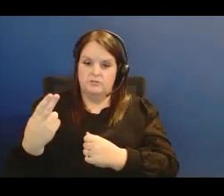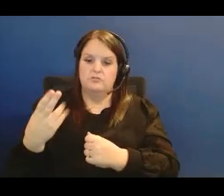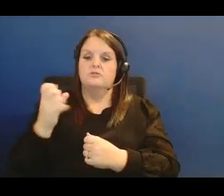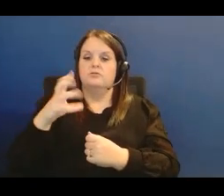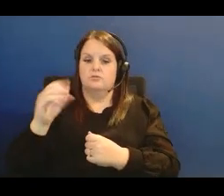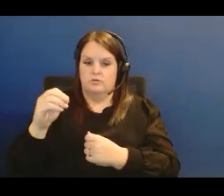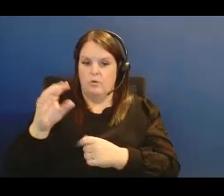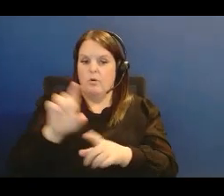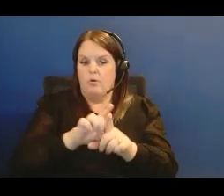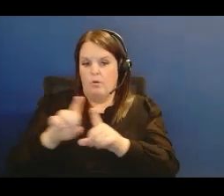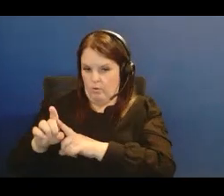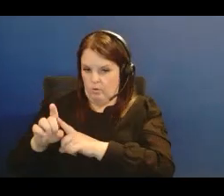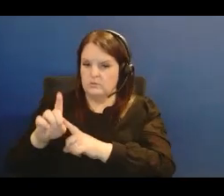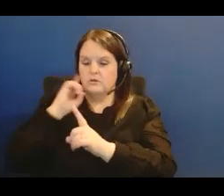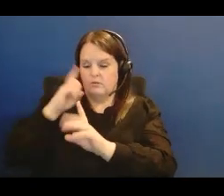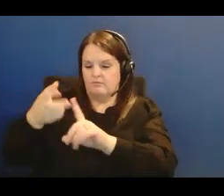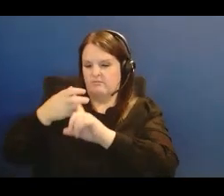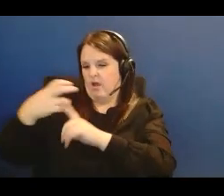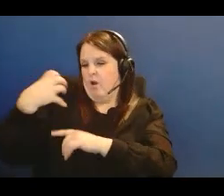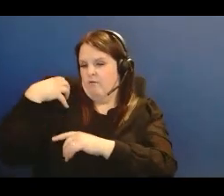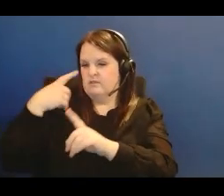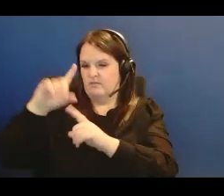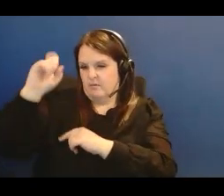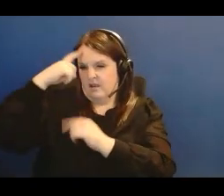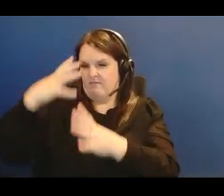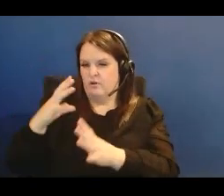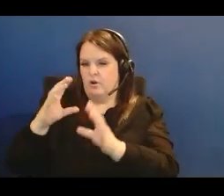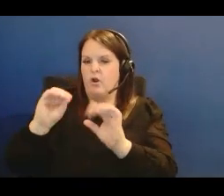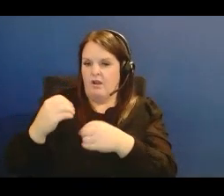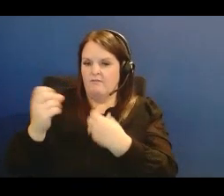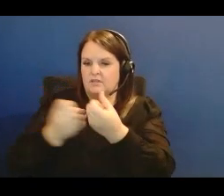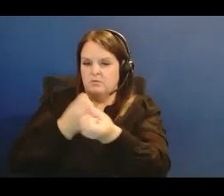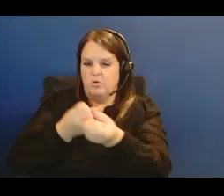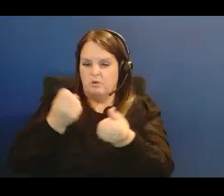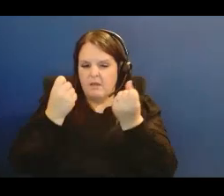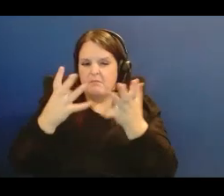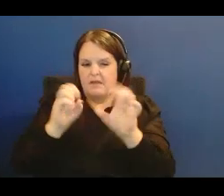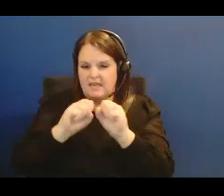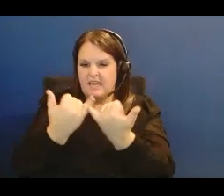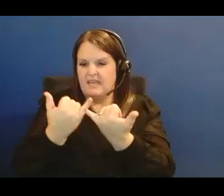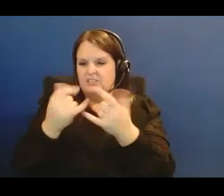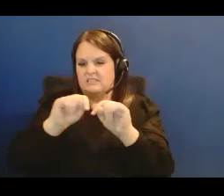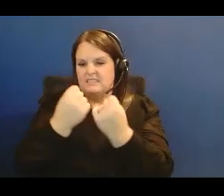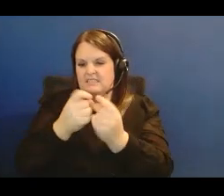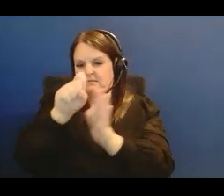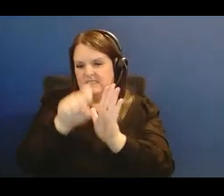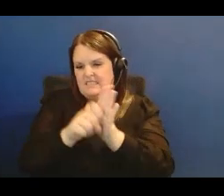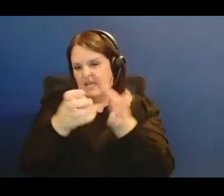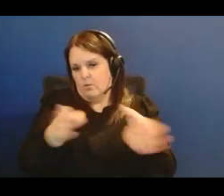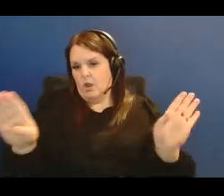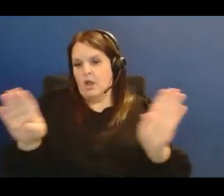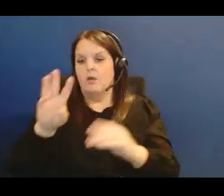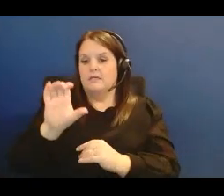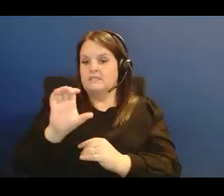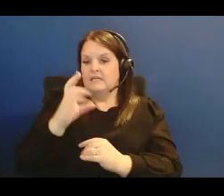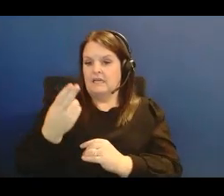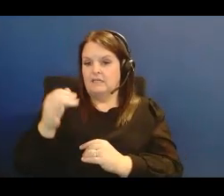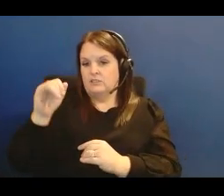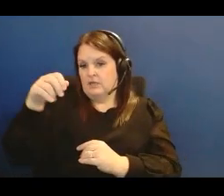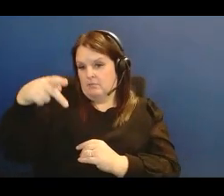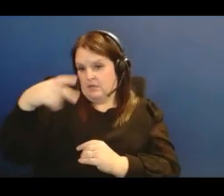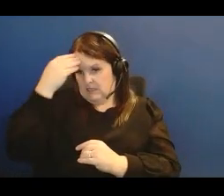Officer from the Governor's Office and supported by multi-agency teams statewide. While the CHIP tells